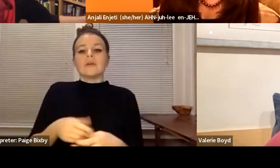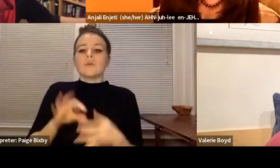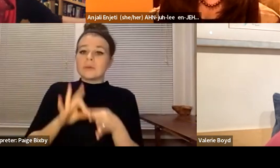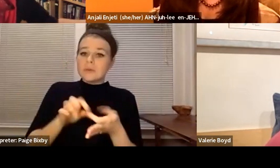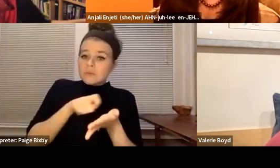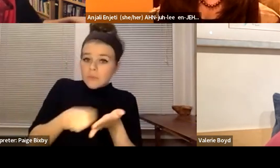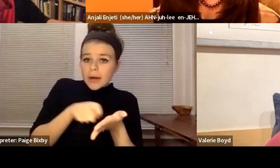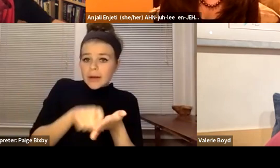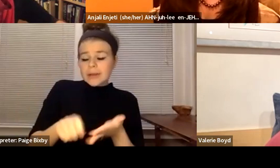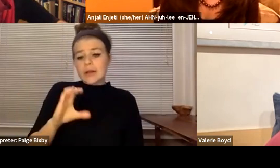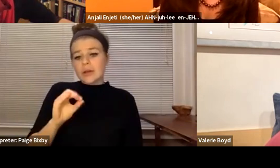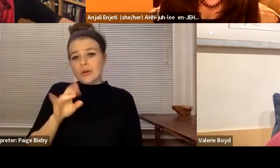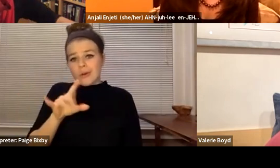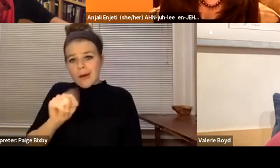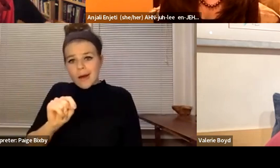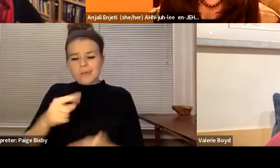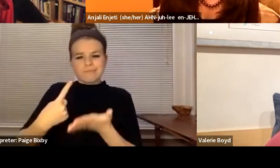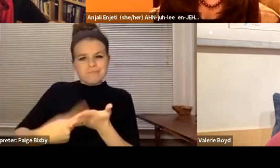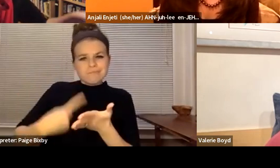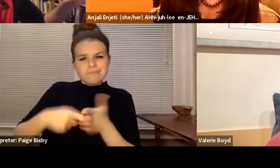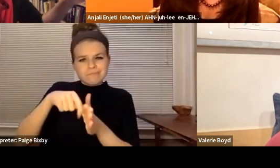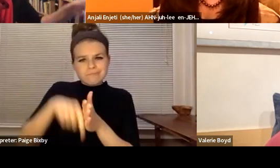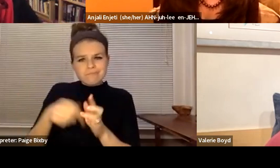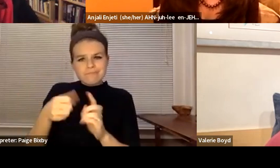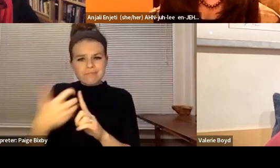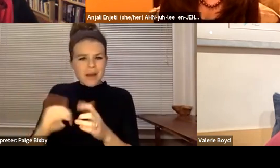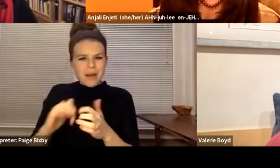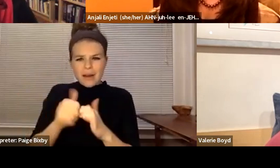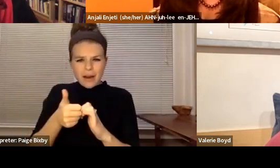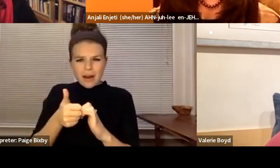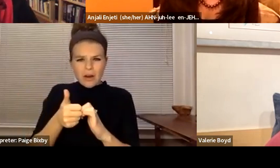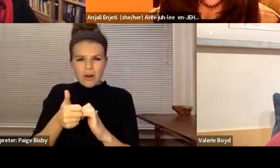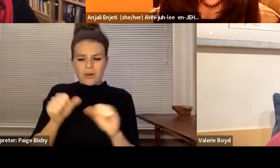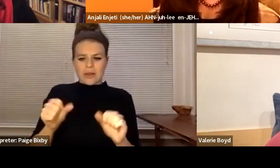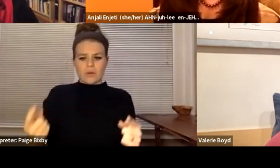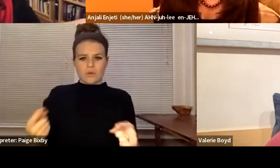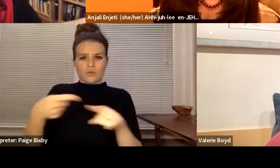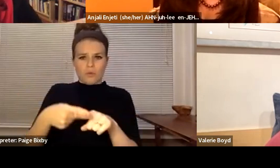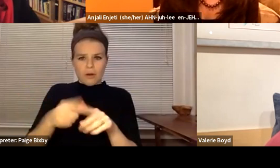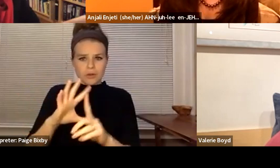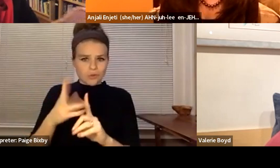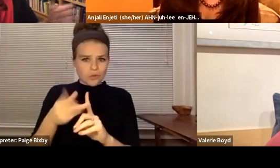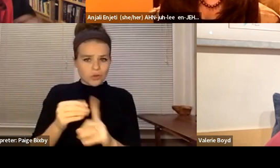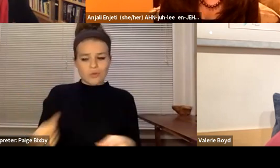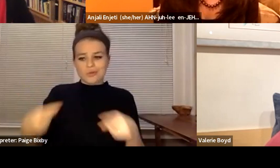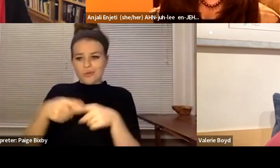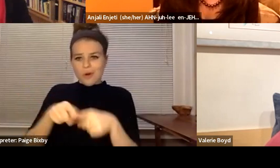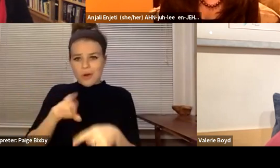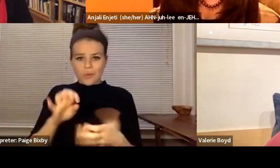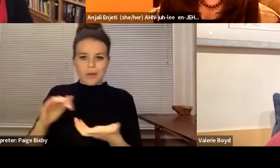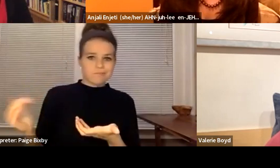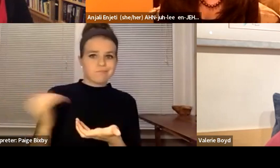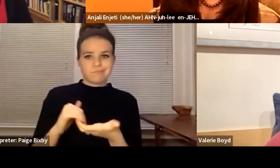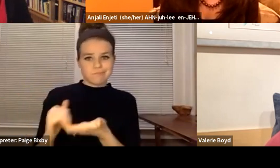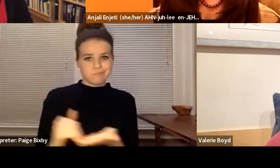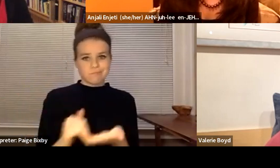craft. We'll be getting into questions of how we, again, can foster cross-cultural and cross-racial collaborations. So I'd